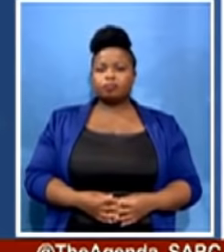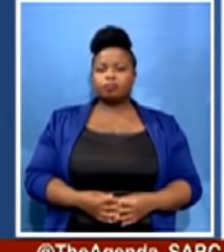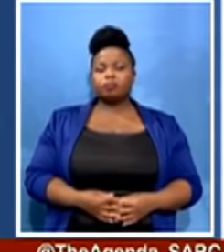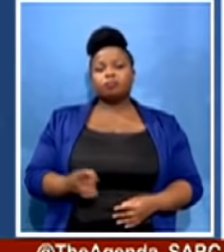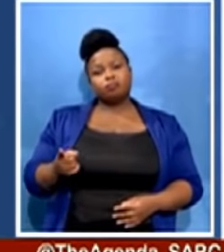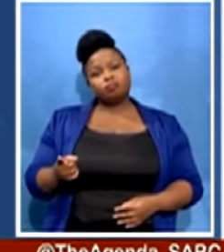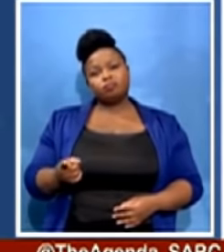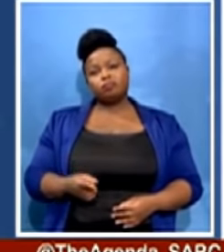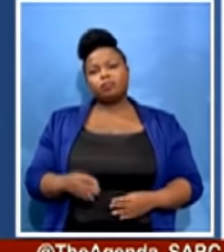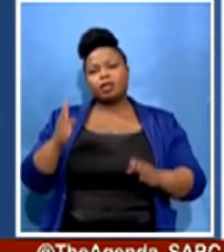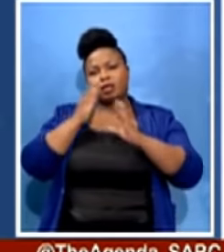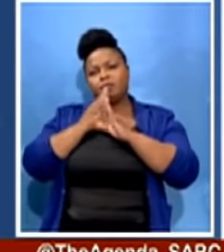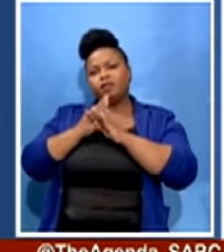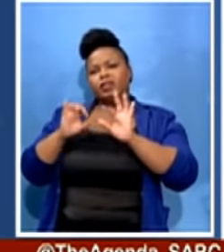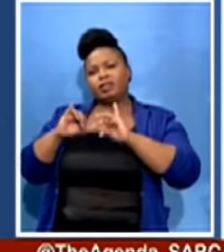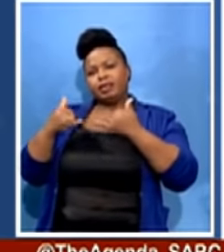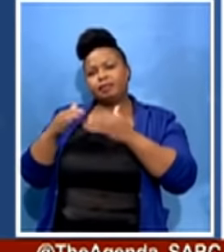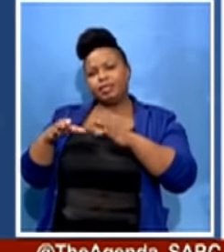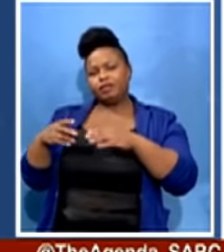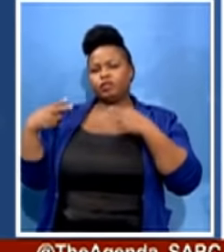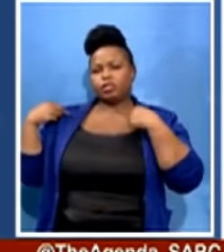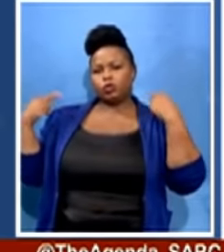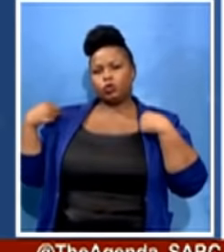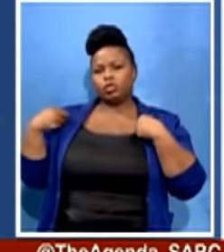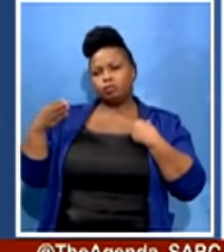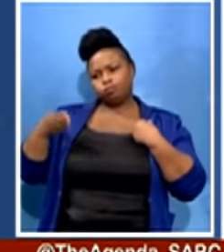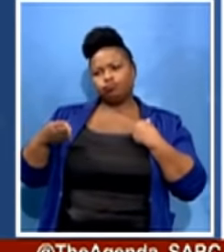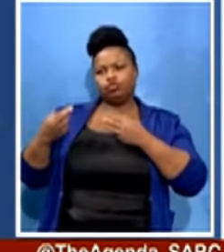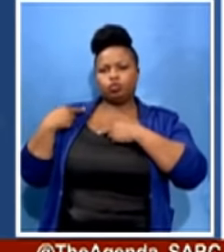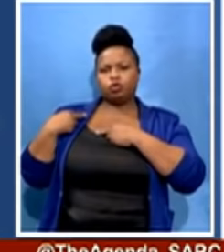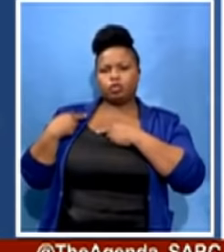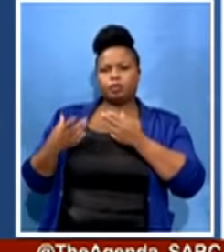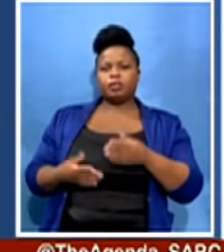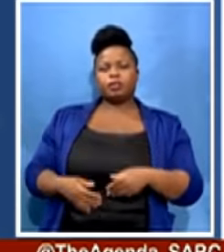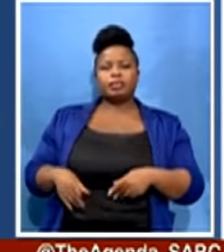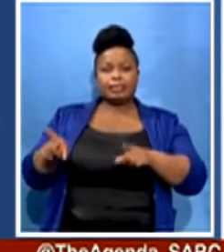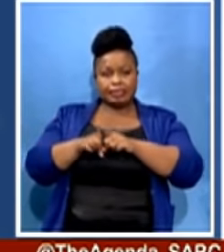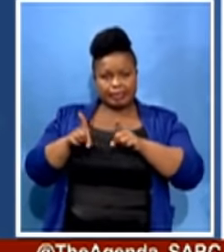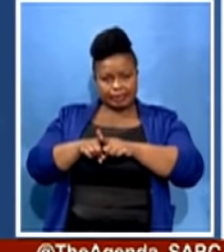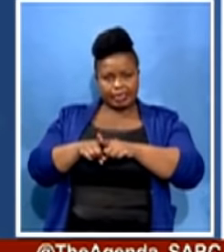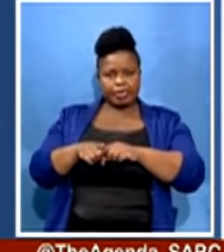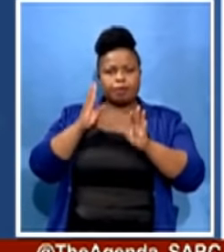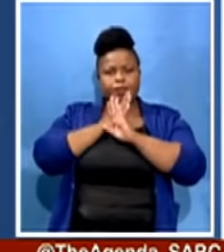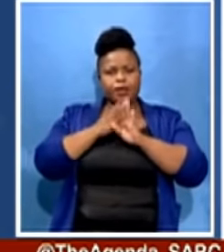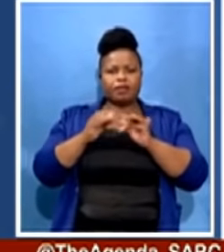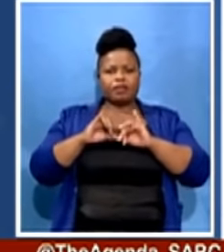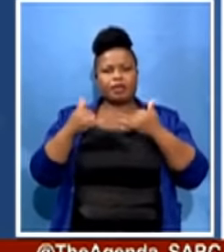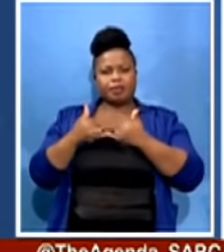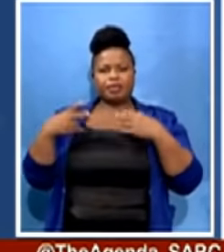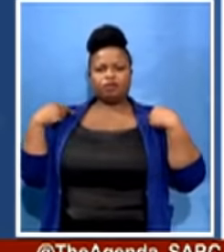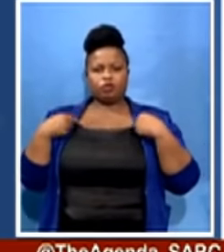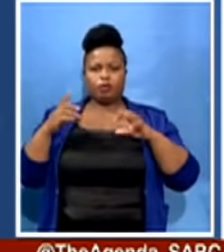a private security company. That is the same private security company that is engaged by the Department of Justice. Okay.